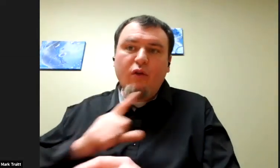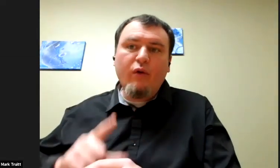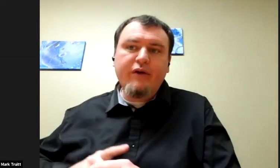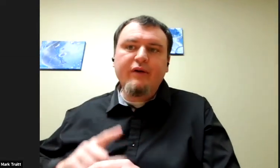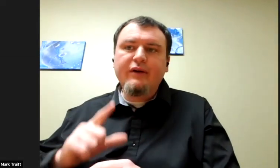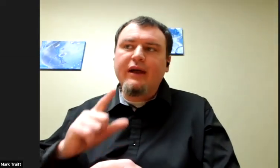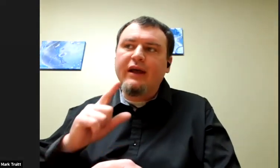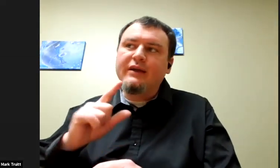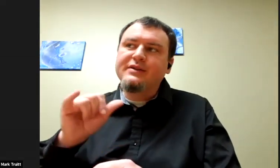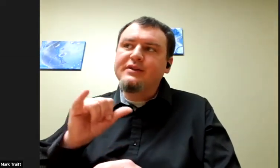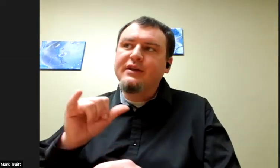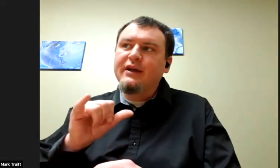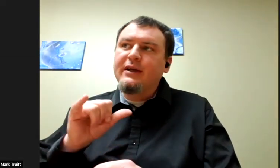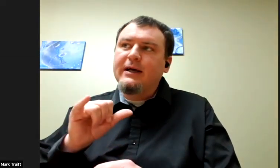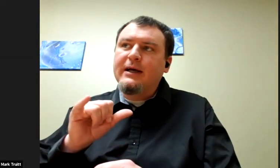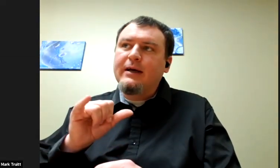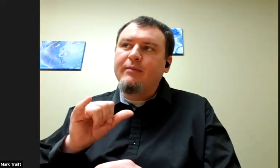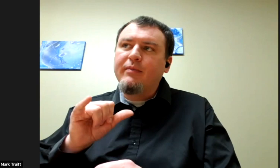to the Lord